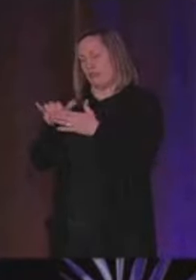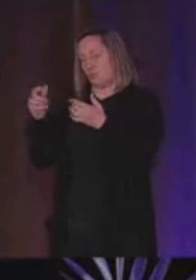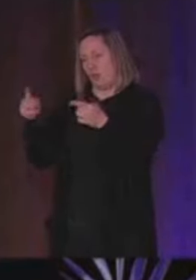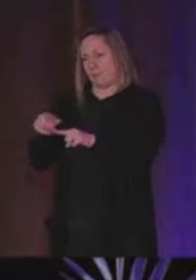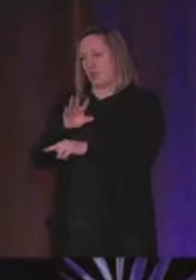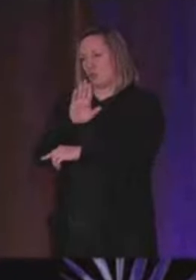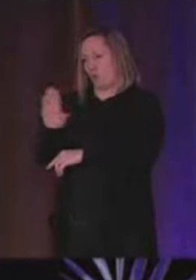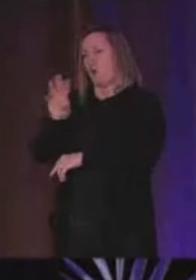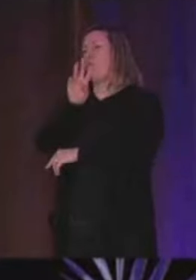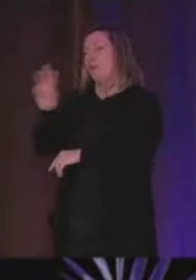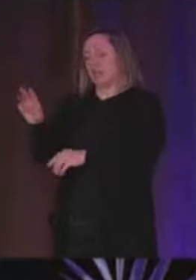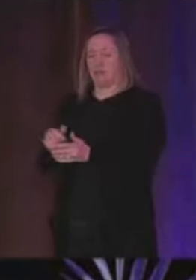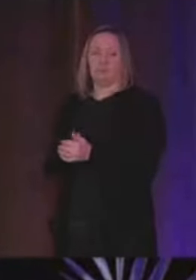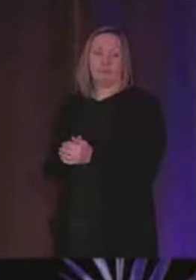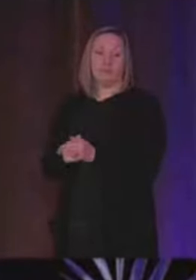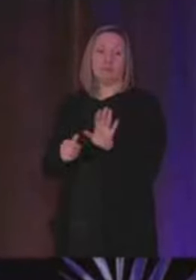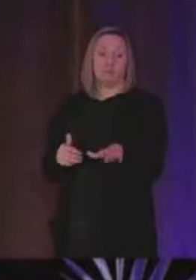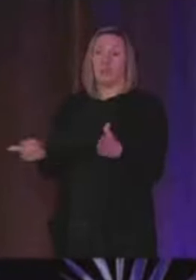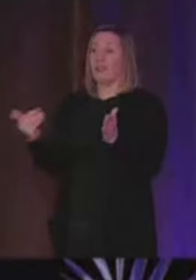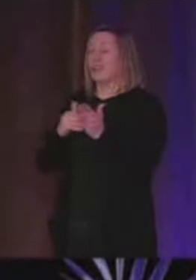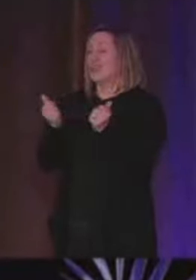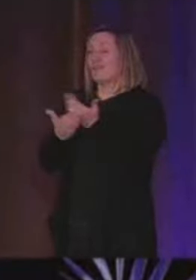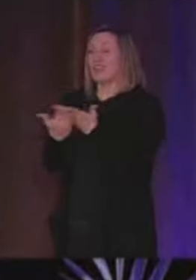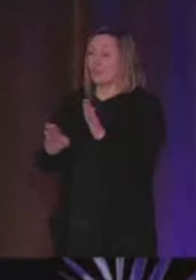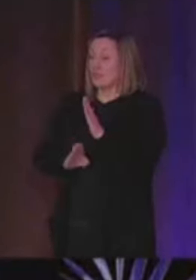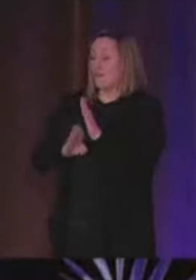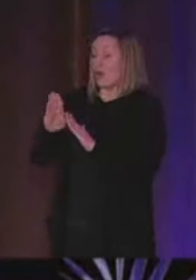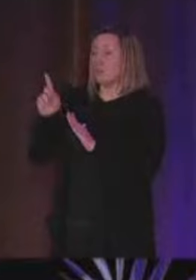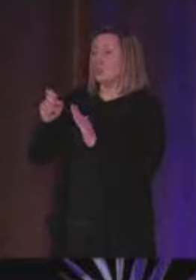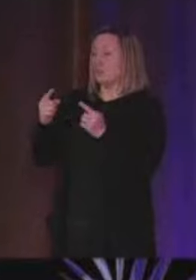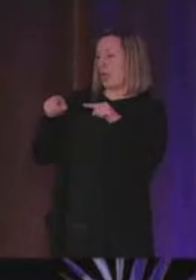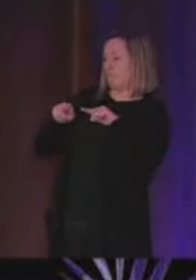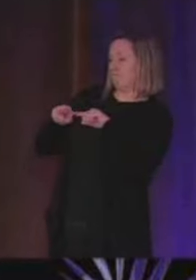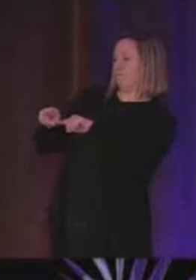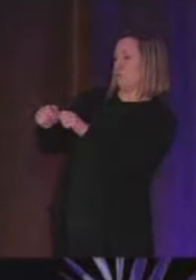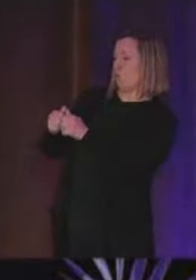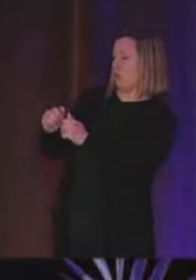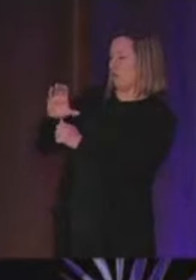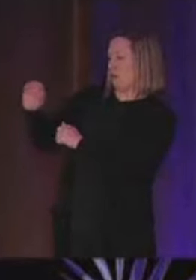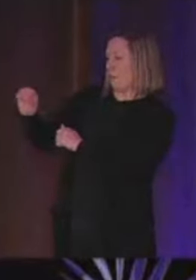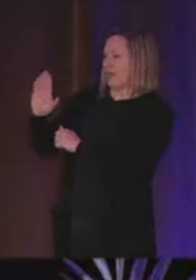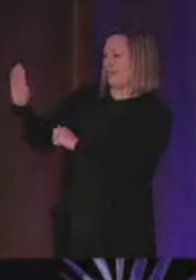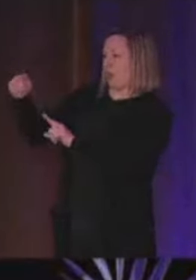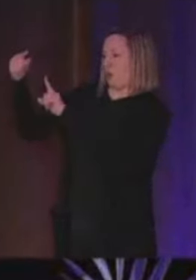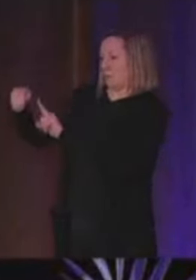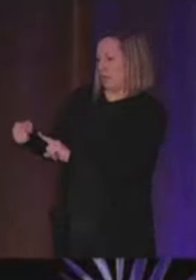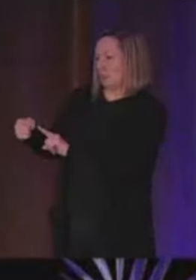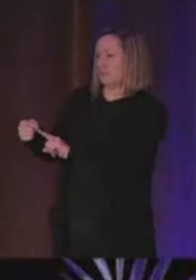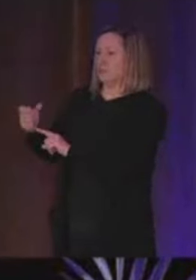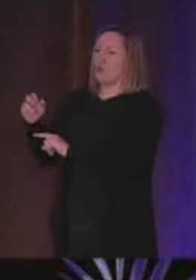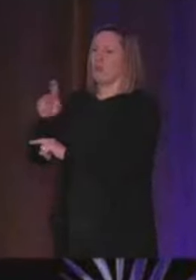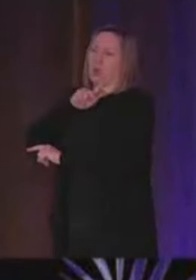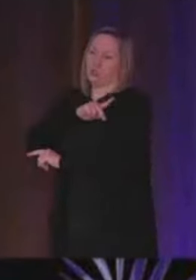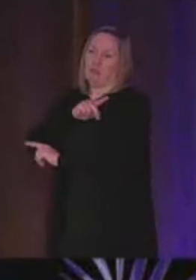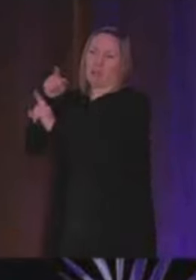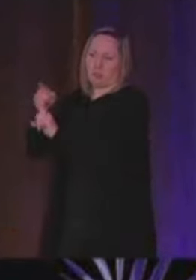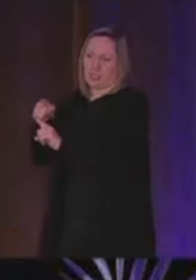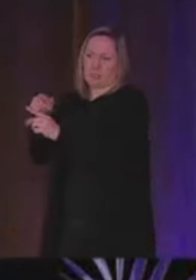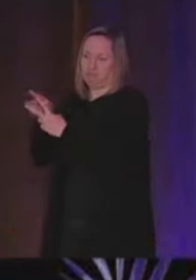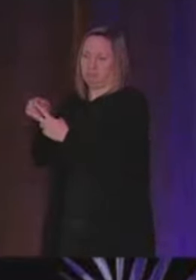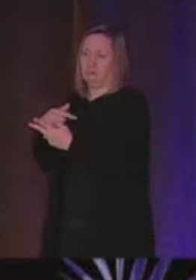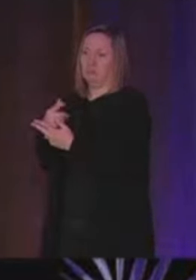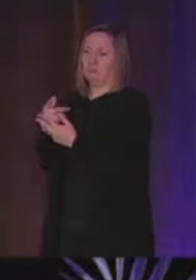websites. As always, everything we develop should be aligned with the company-wide objectives or personal objectives. And as